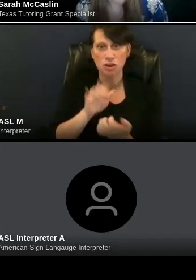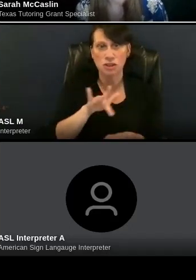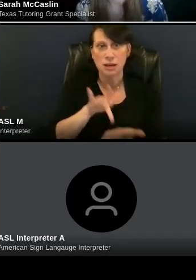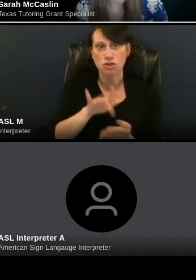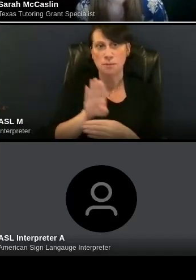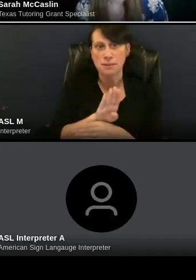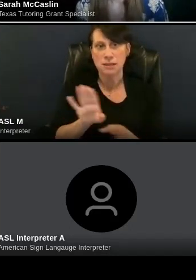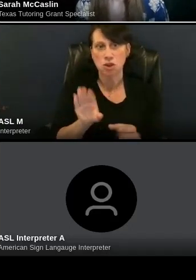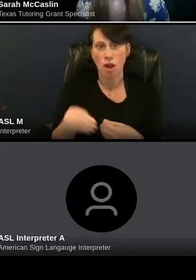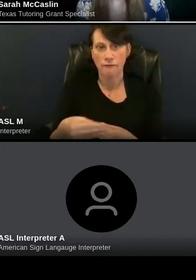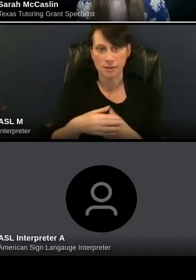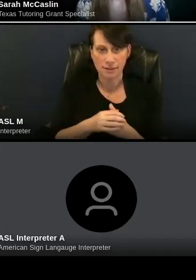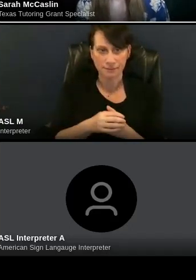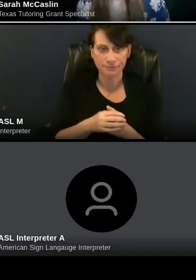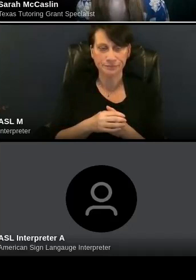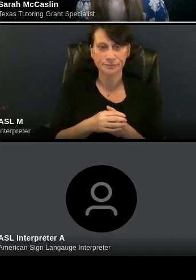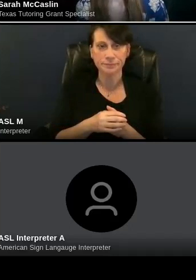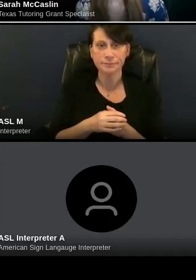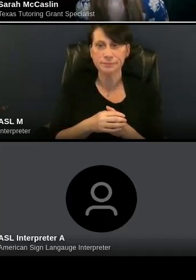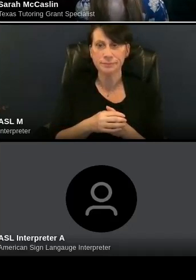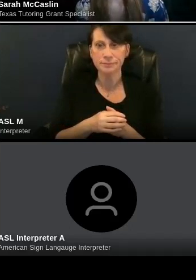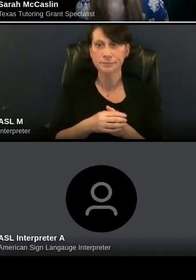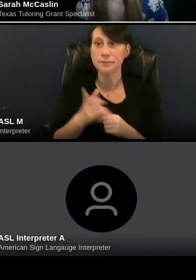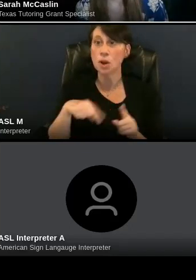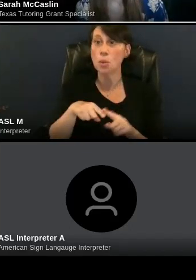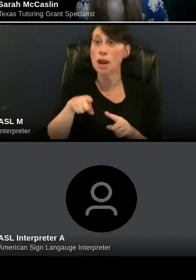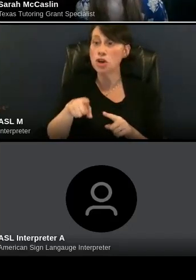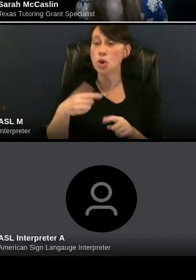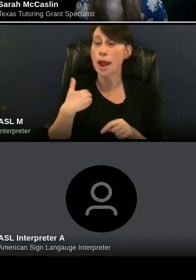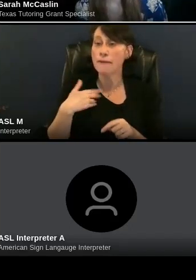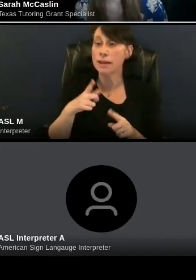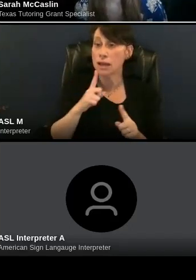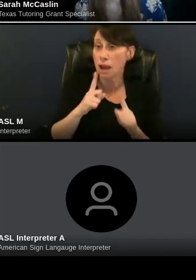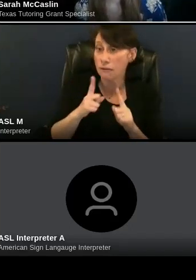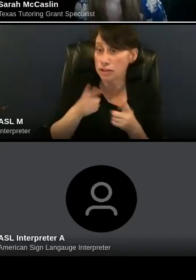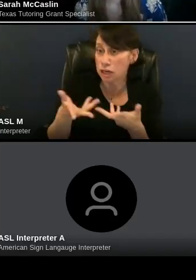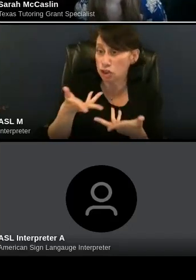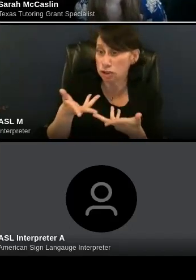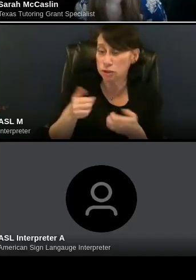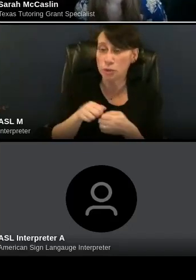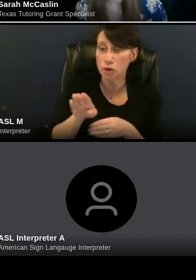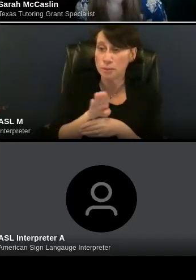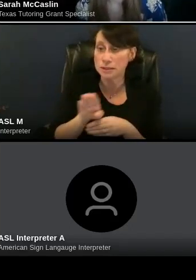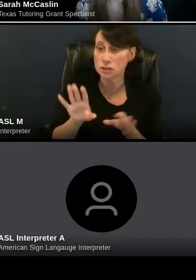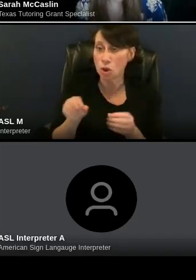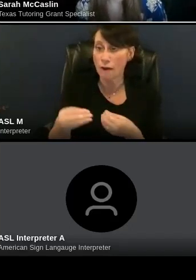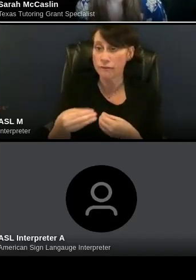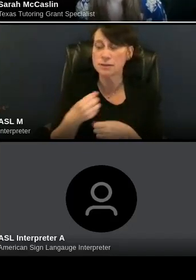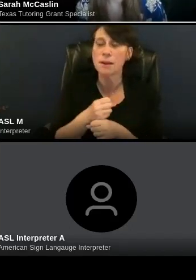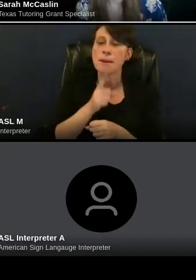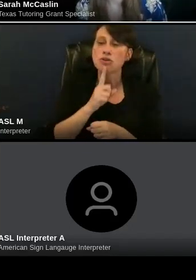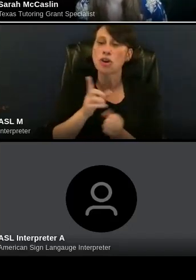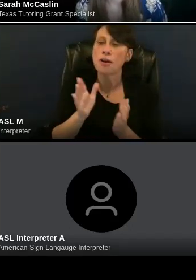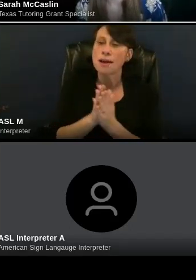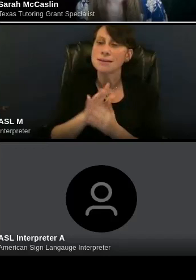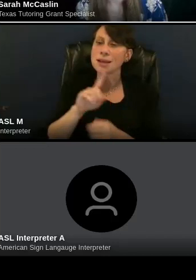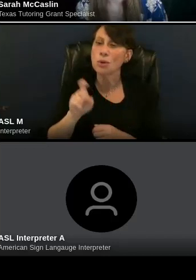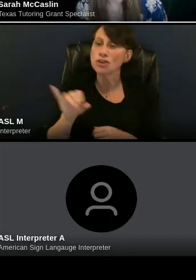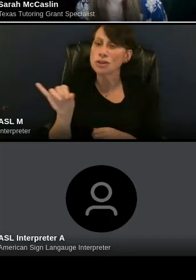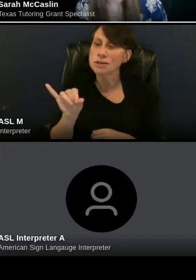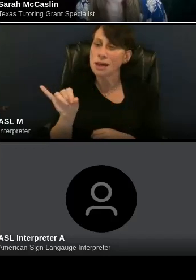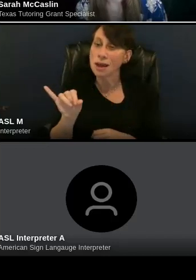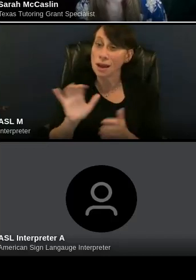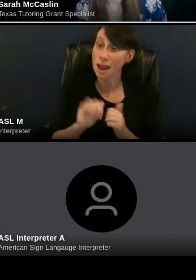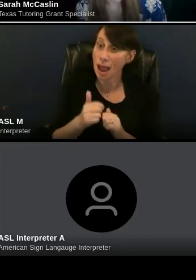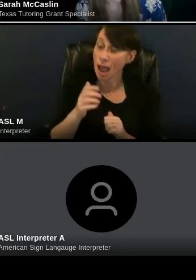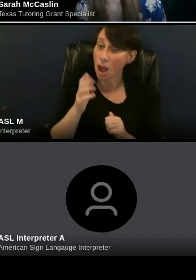central business office. When you are having conversations with your business office, make sure you're asking questions like, how was